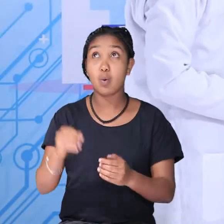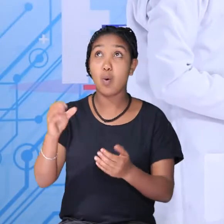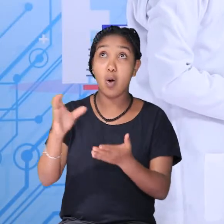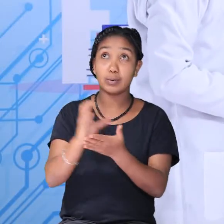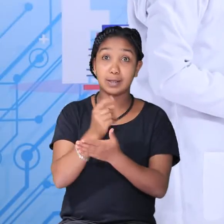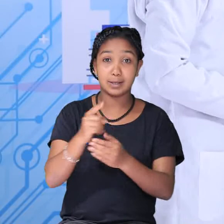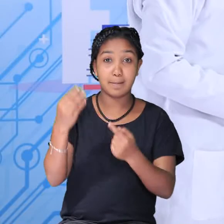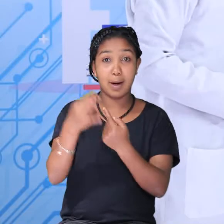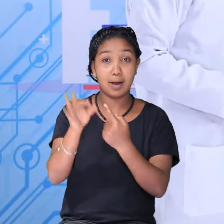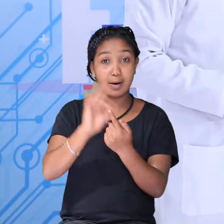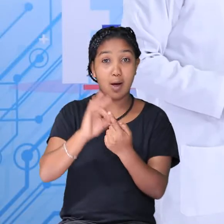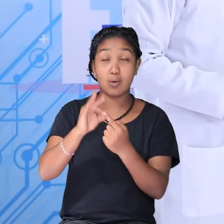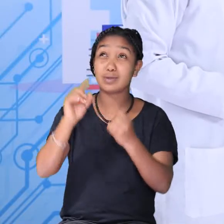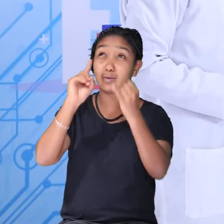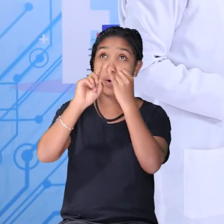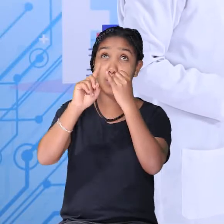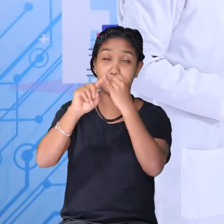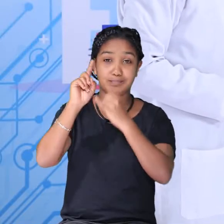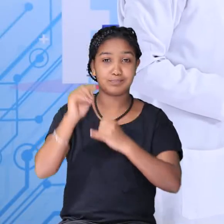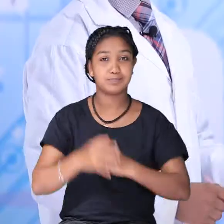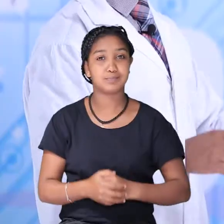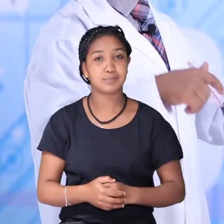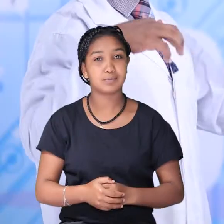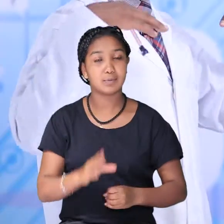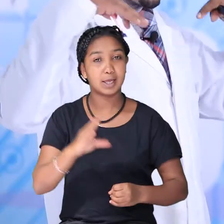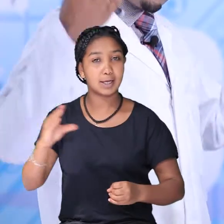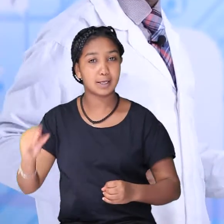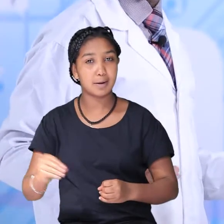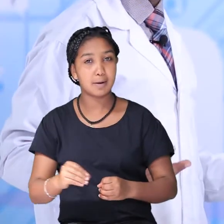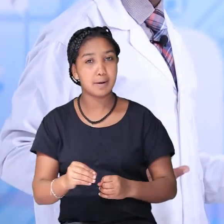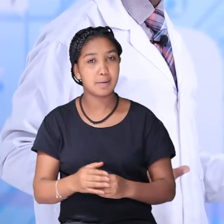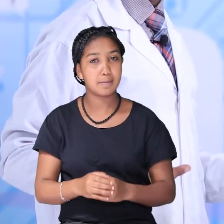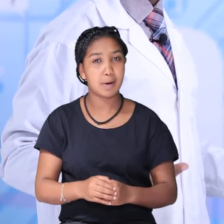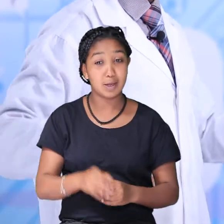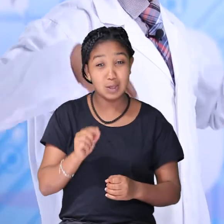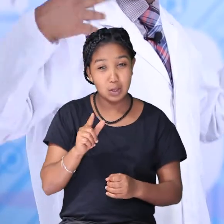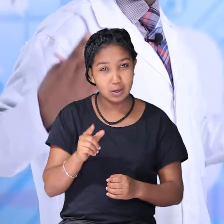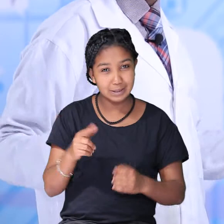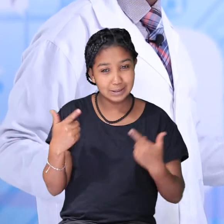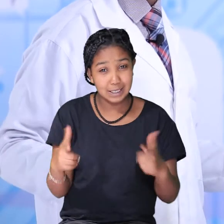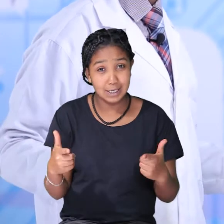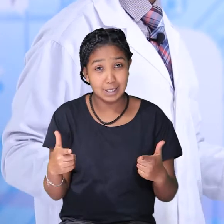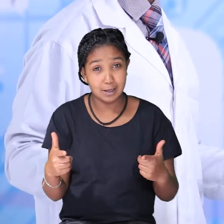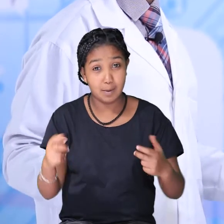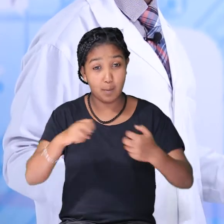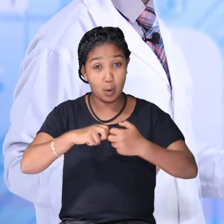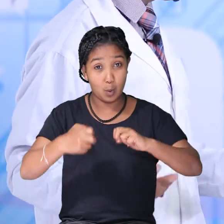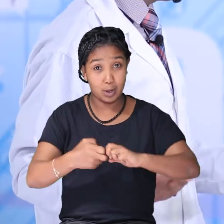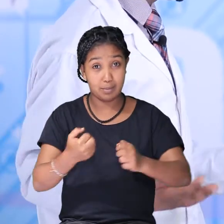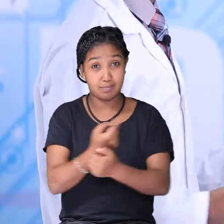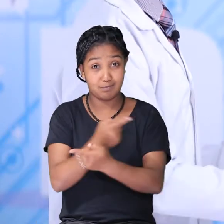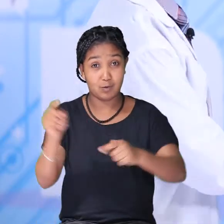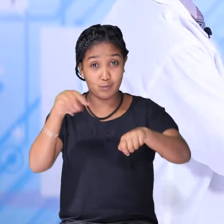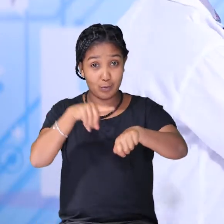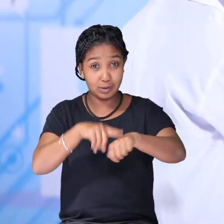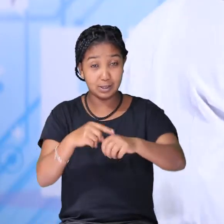bananas placed on the top of the enclosure. And by eureka moments, by sudden problem-solving